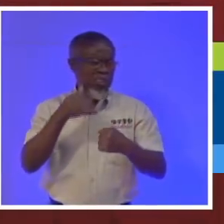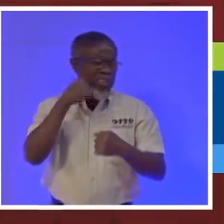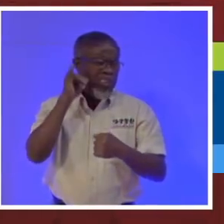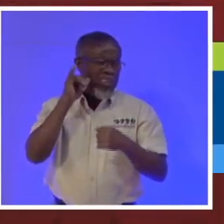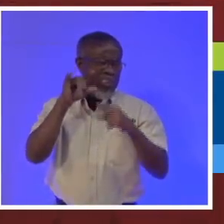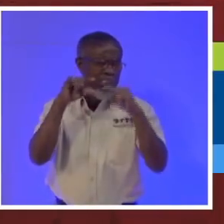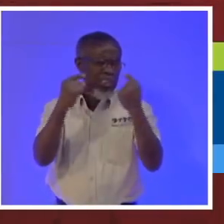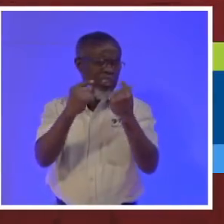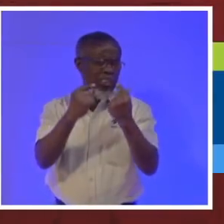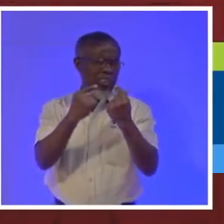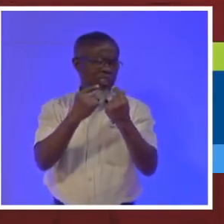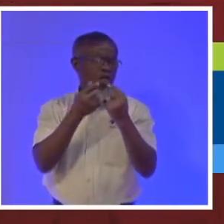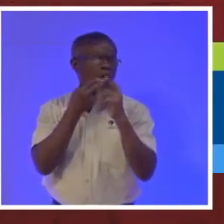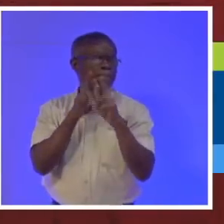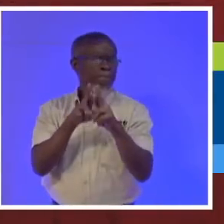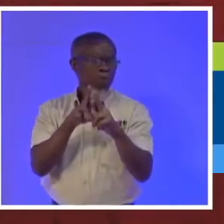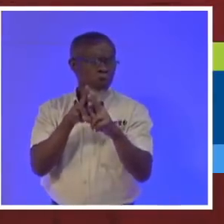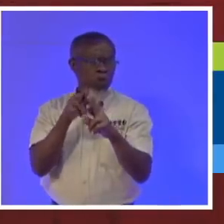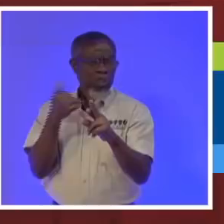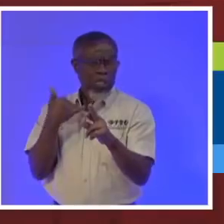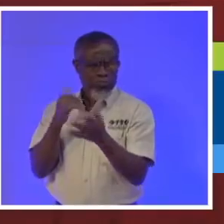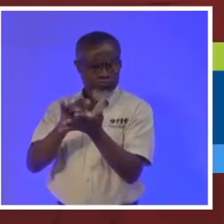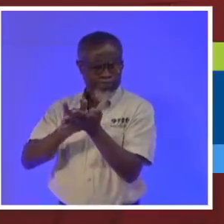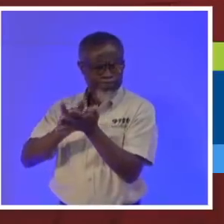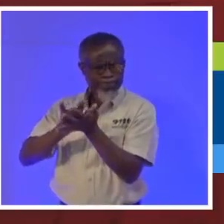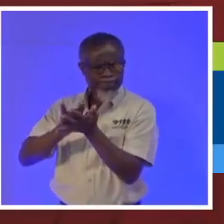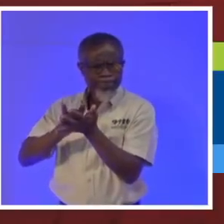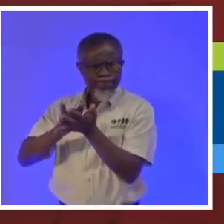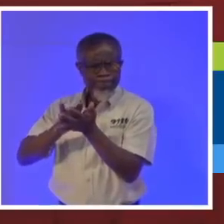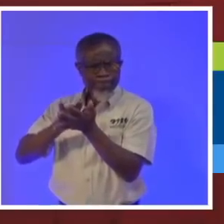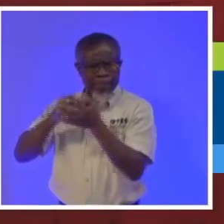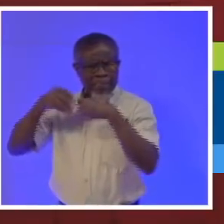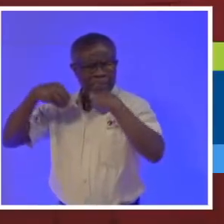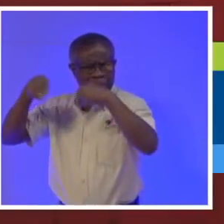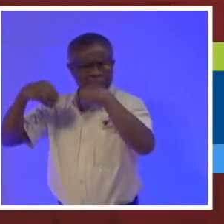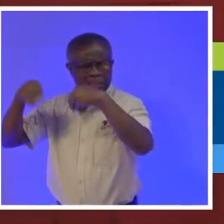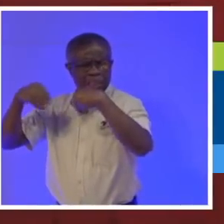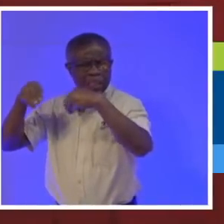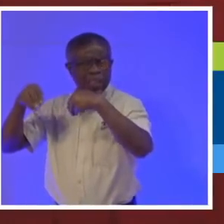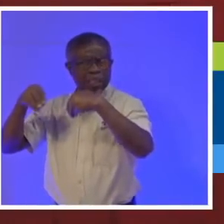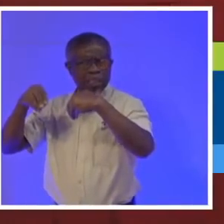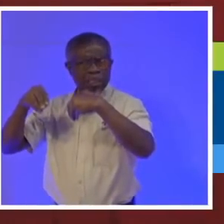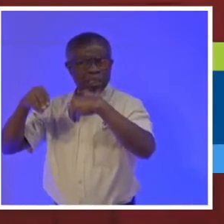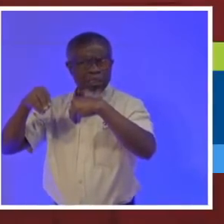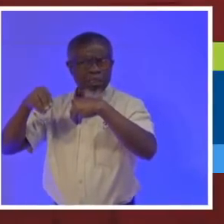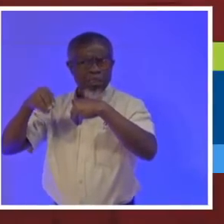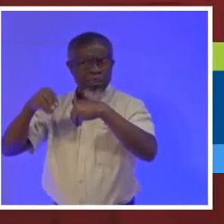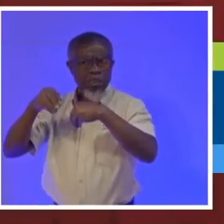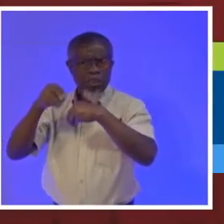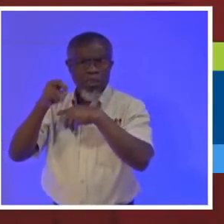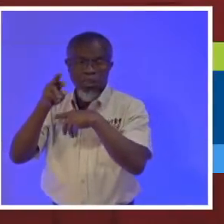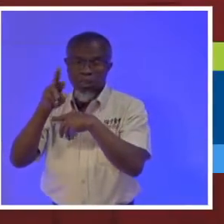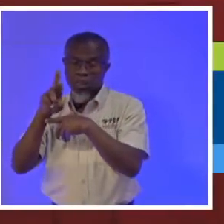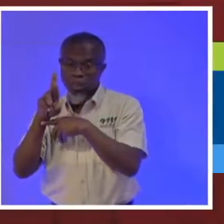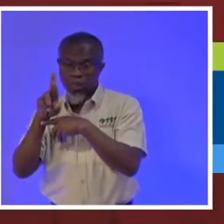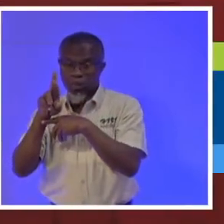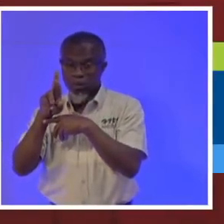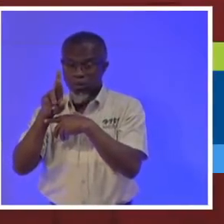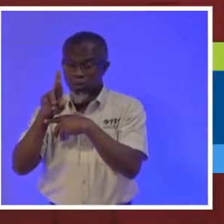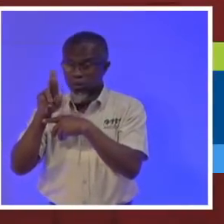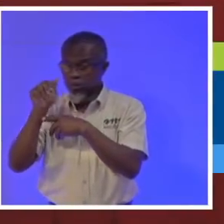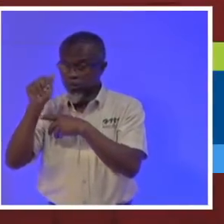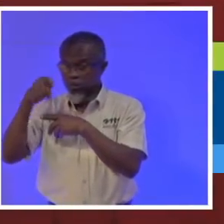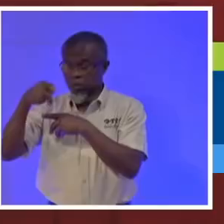report that pharmacies were selling rapid antigen tests to the public. Now, I know that's 1 week after you announced that importers could send requests